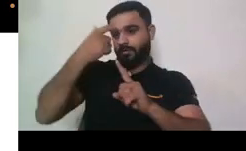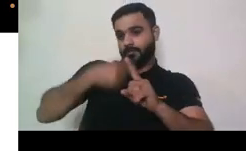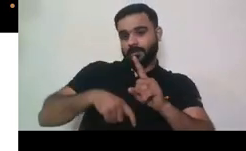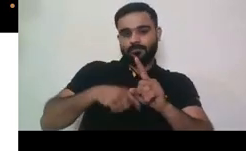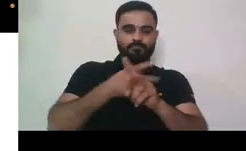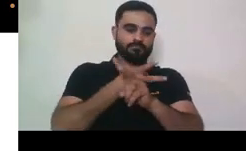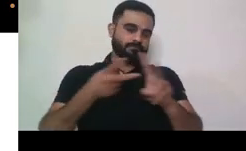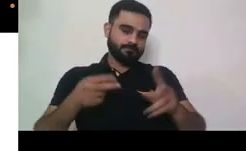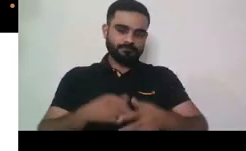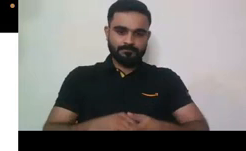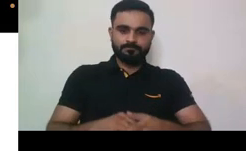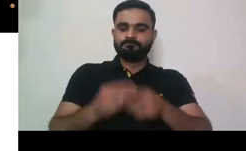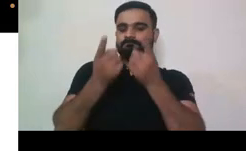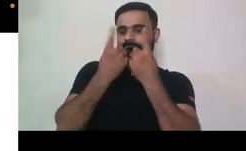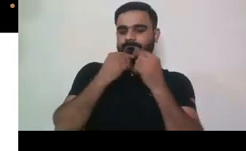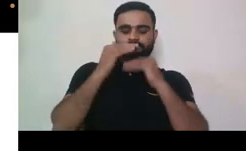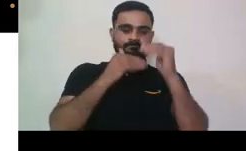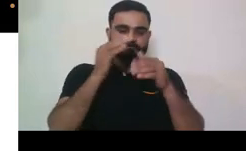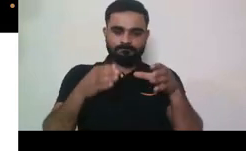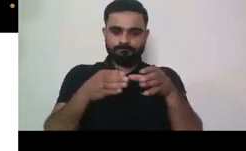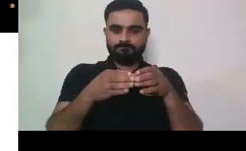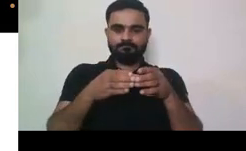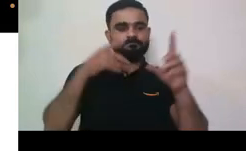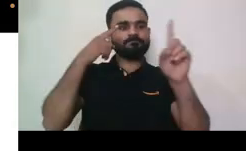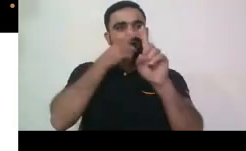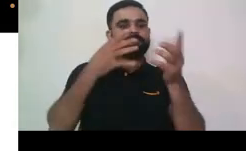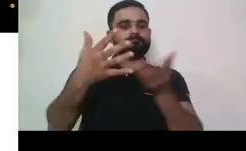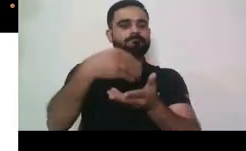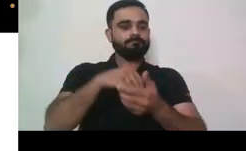individual. Evaluating progress towards collective goals.